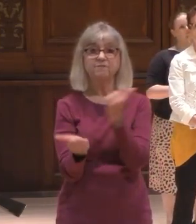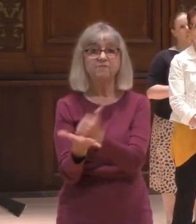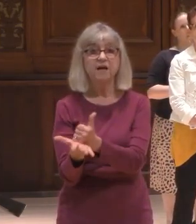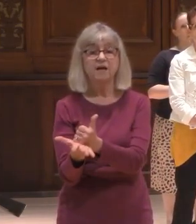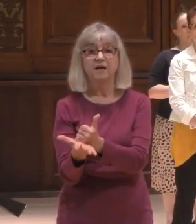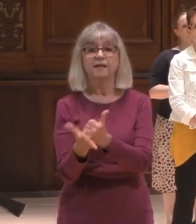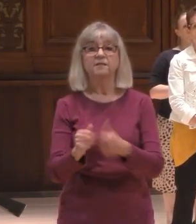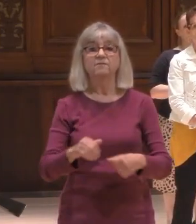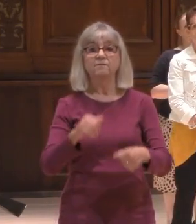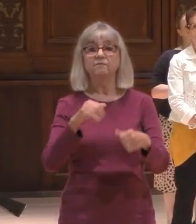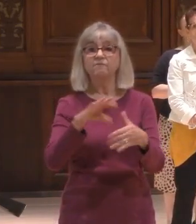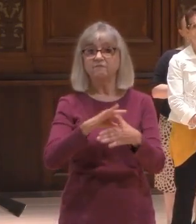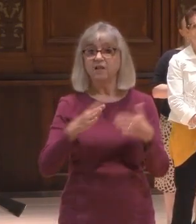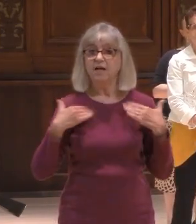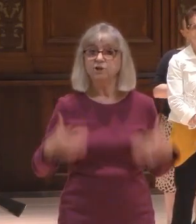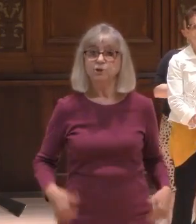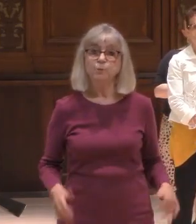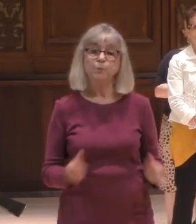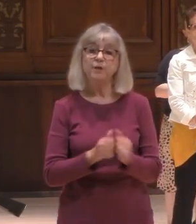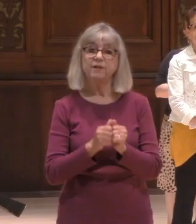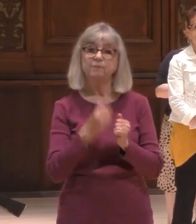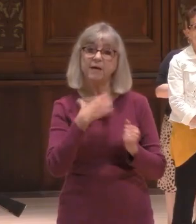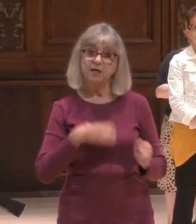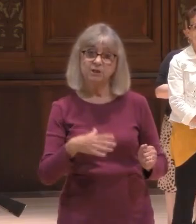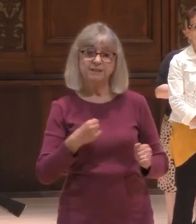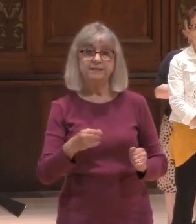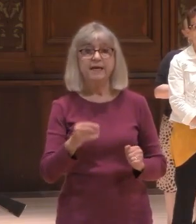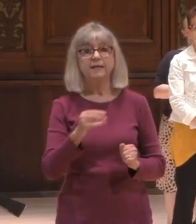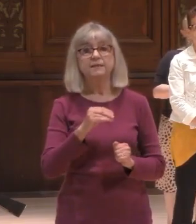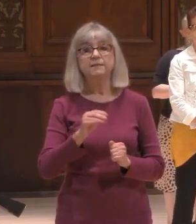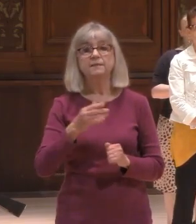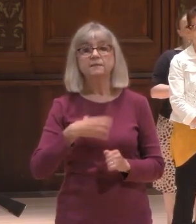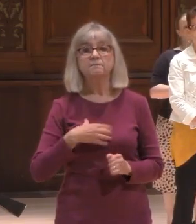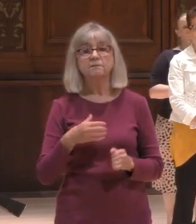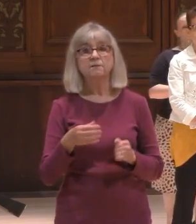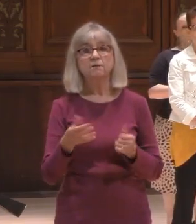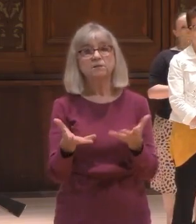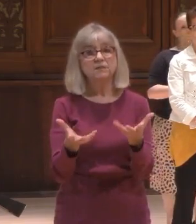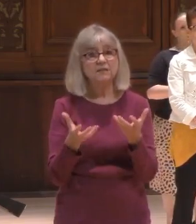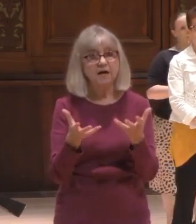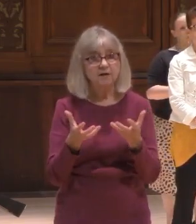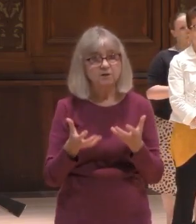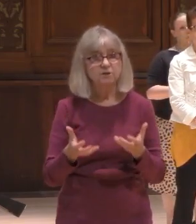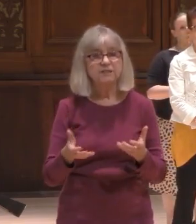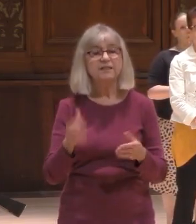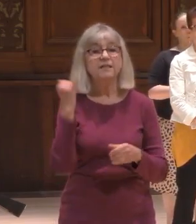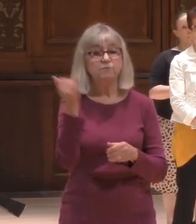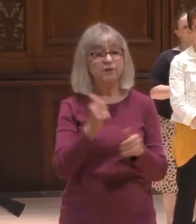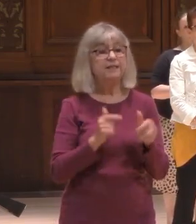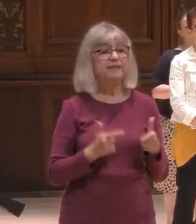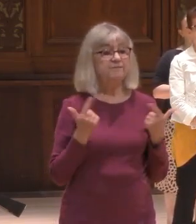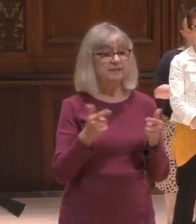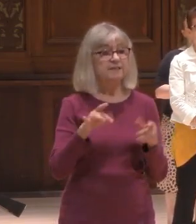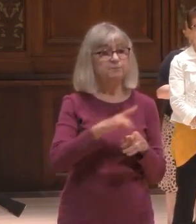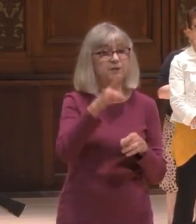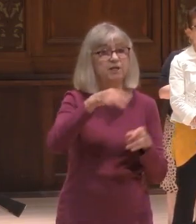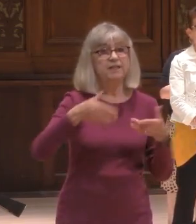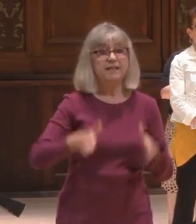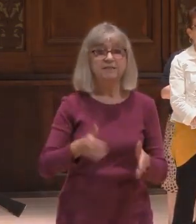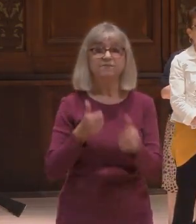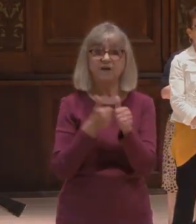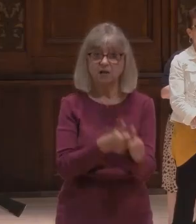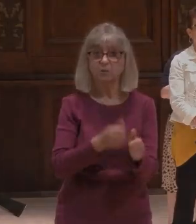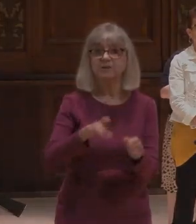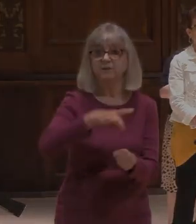and desires. If we live in the Spirit, let us also follow the Spirit, the Word